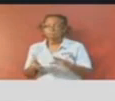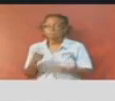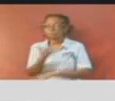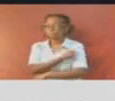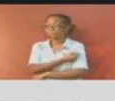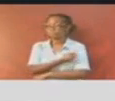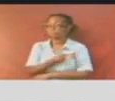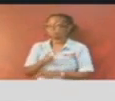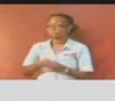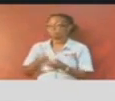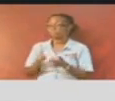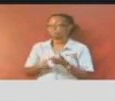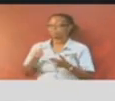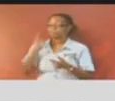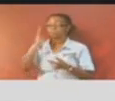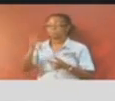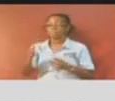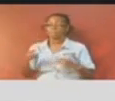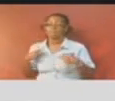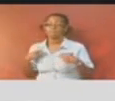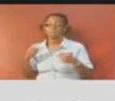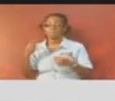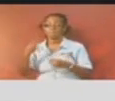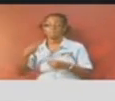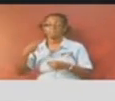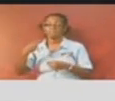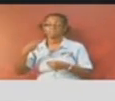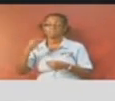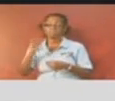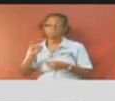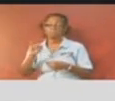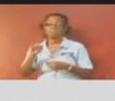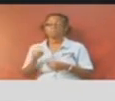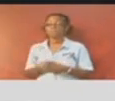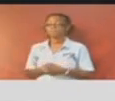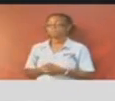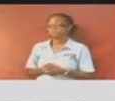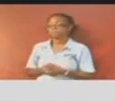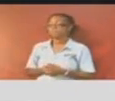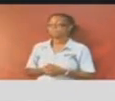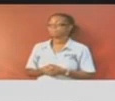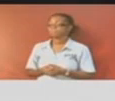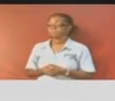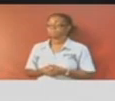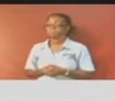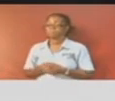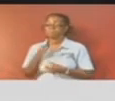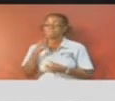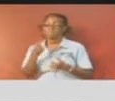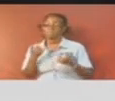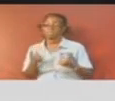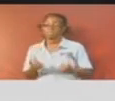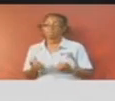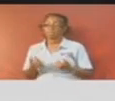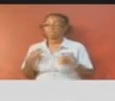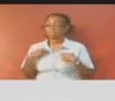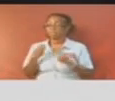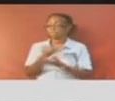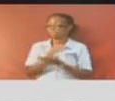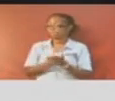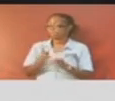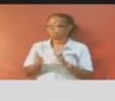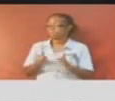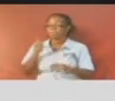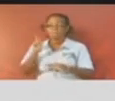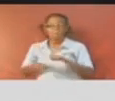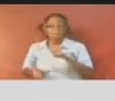COVID-19 vaccines are available to persons over 18, meaning that we already have a segment of the population who can't be vaccinated. Those